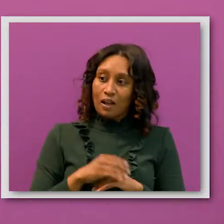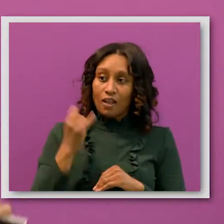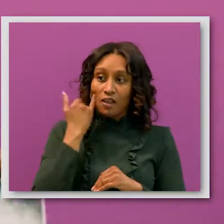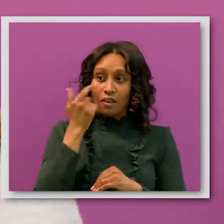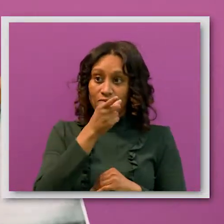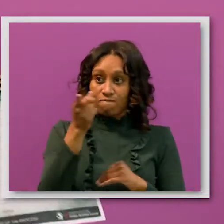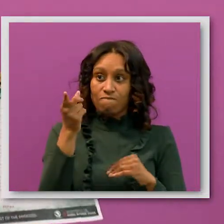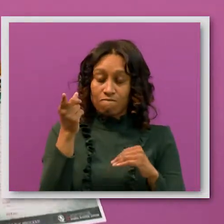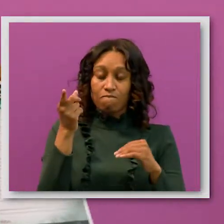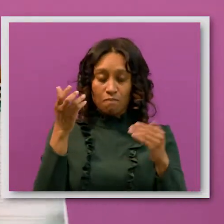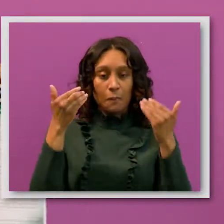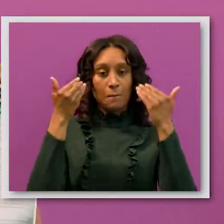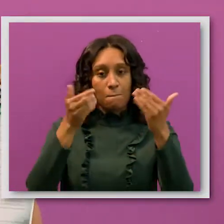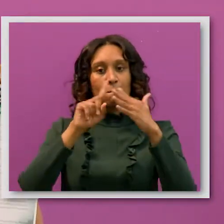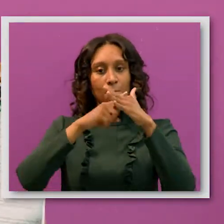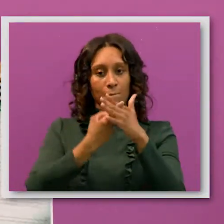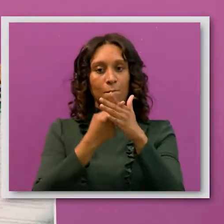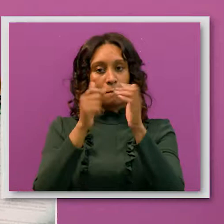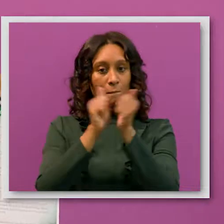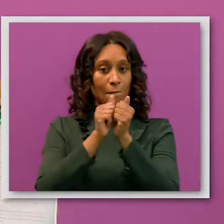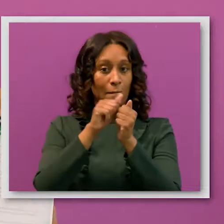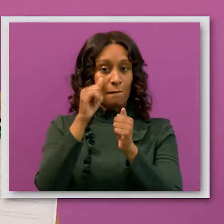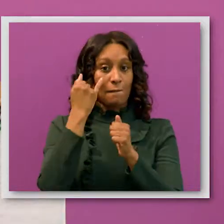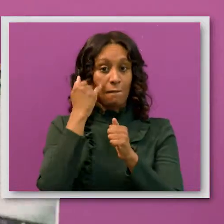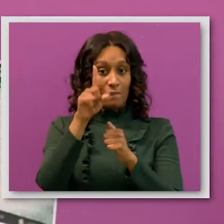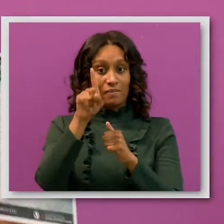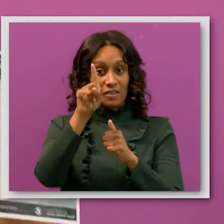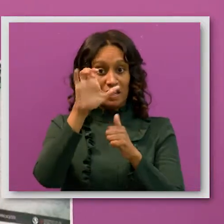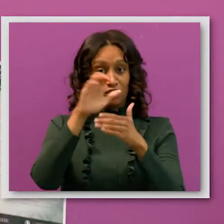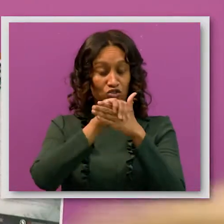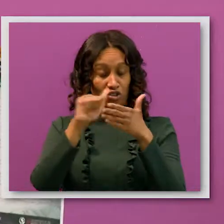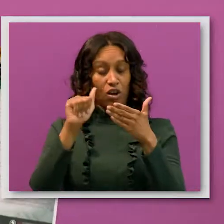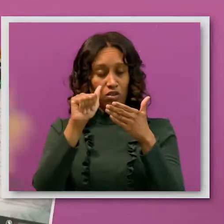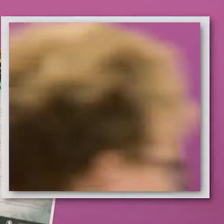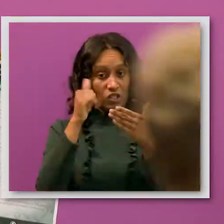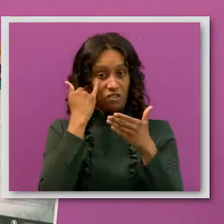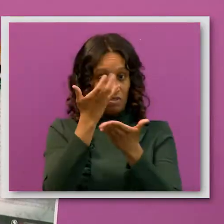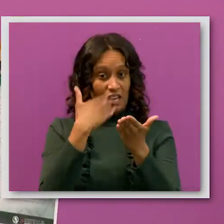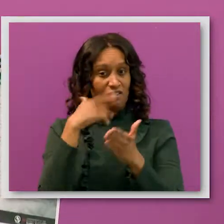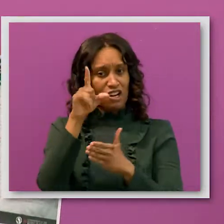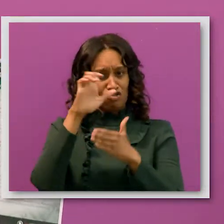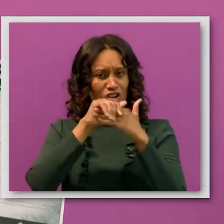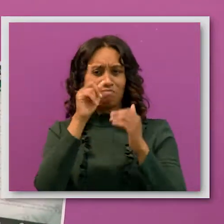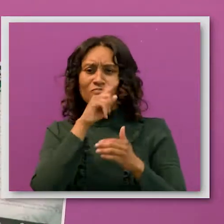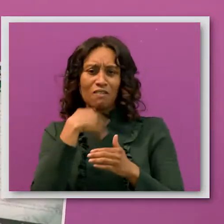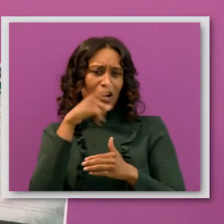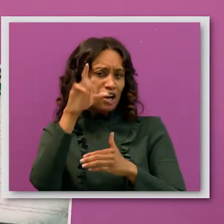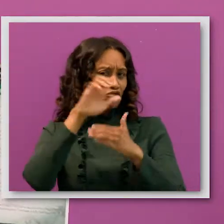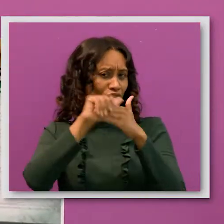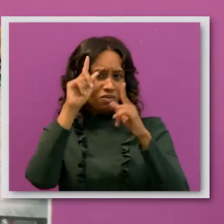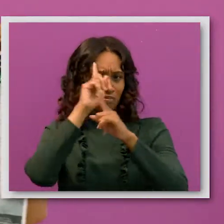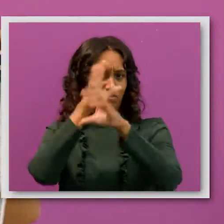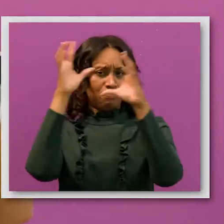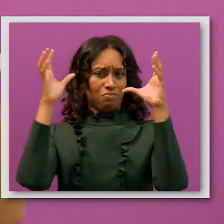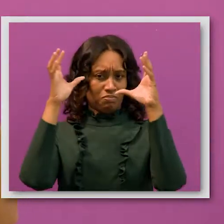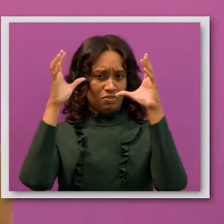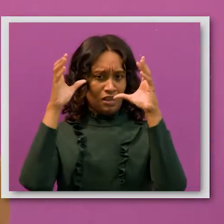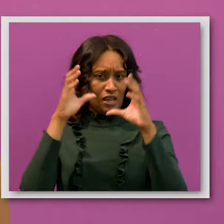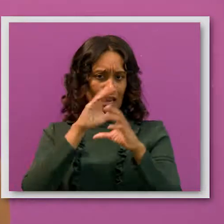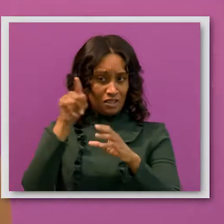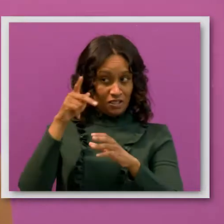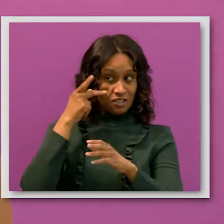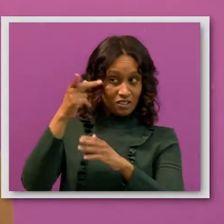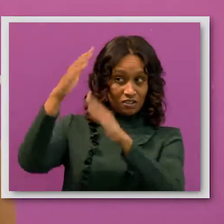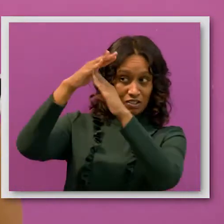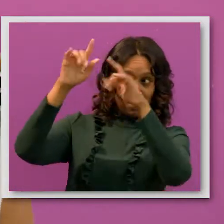unbiased allocation of $100. And so everybody's got a budget game in front of them, and it says start right at the